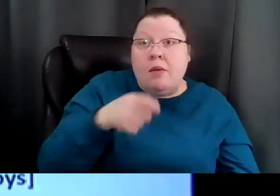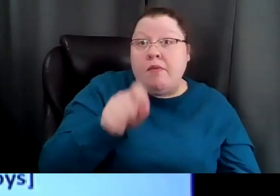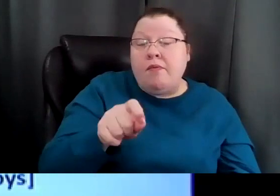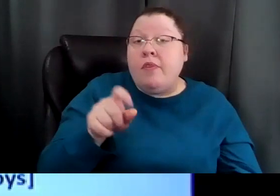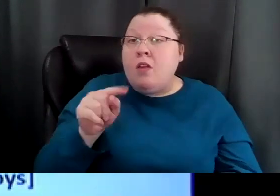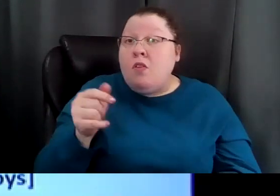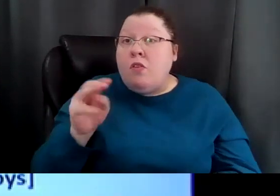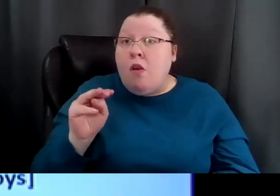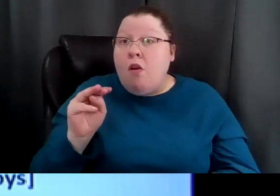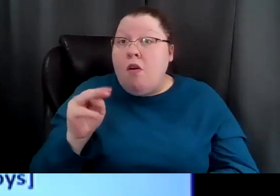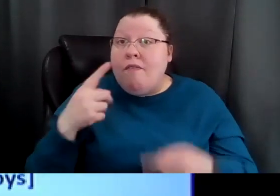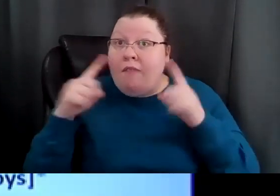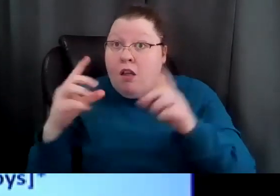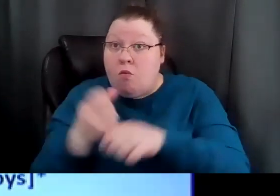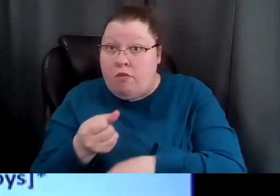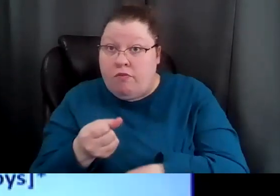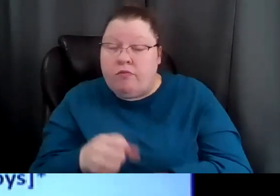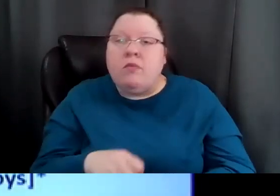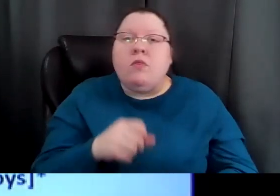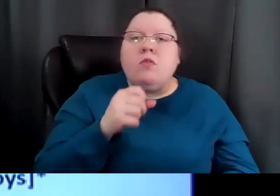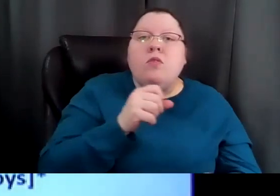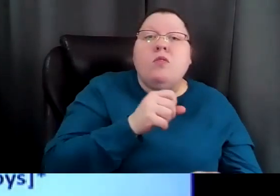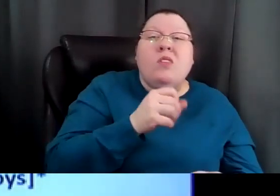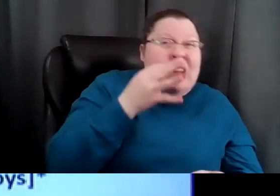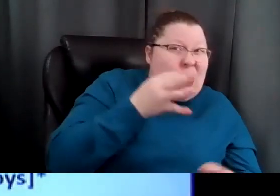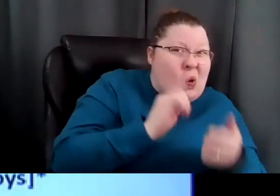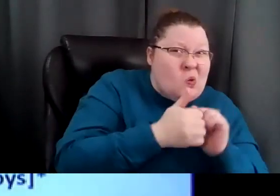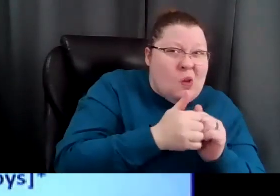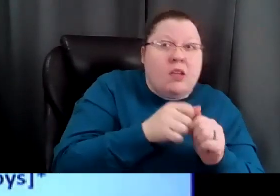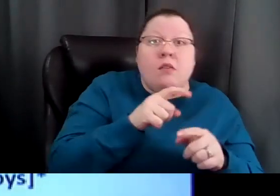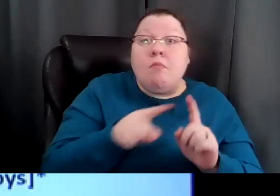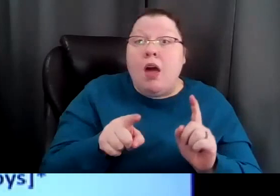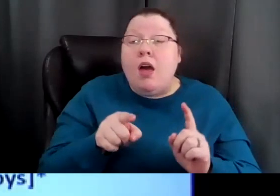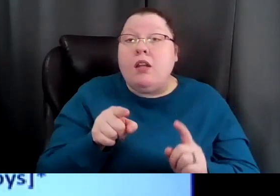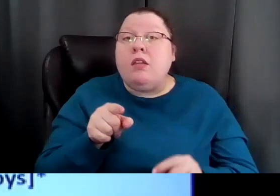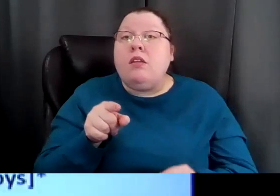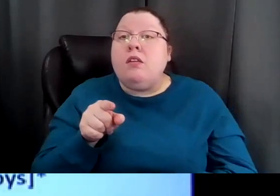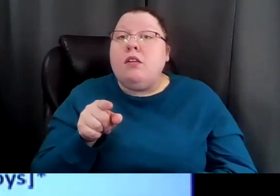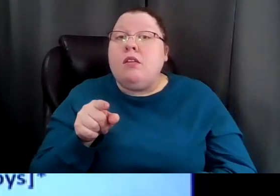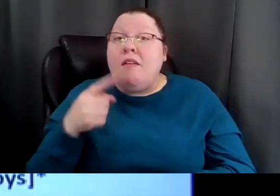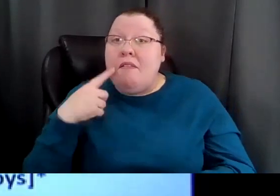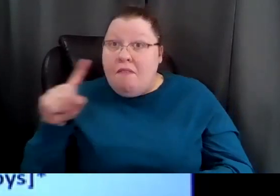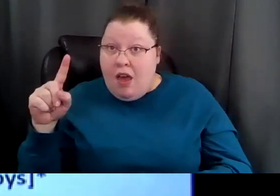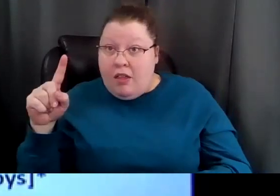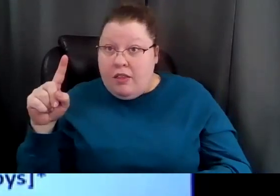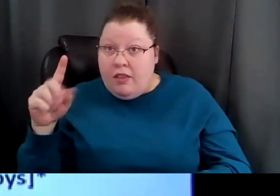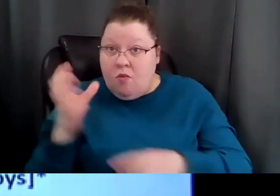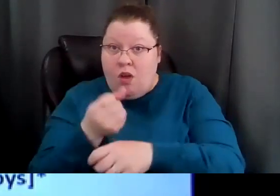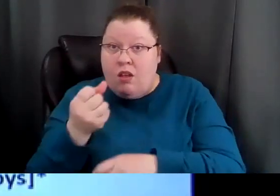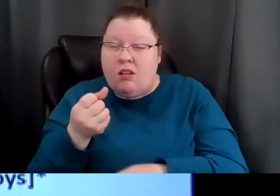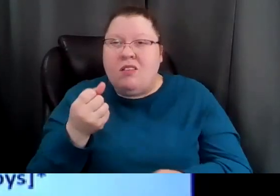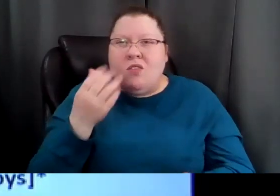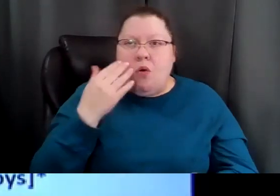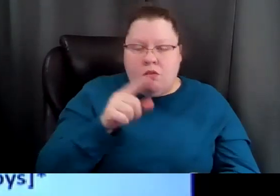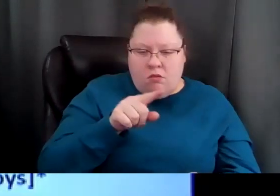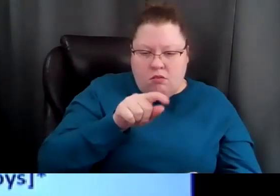Tom finally won. Or it was a close race, but Tom finally won. Notice we have a